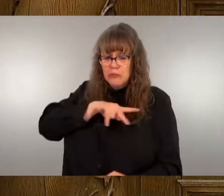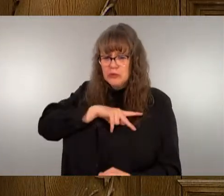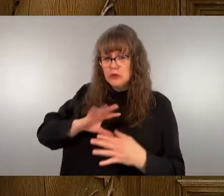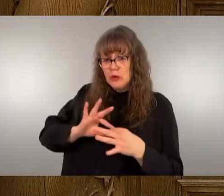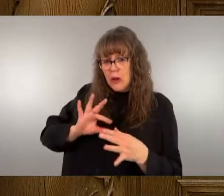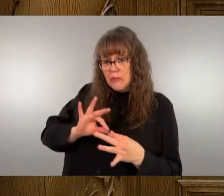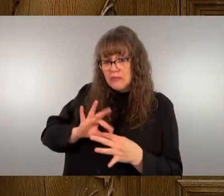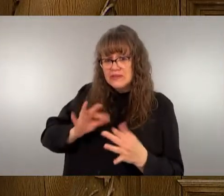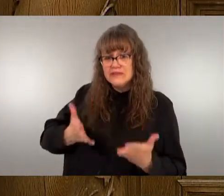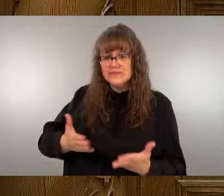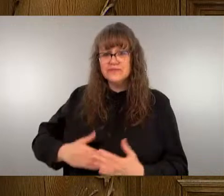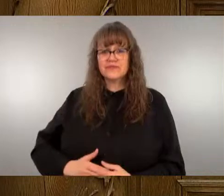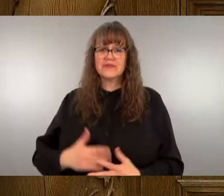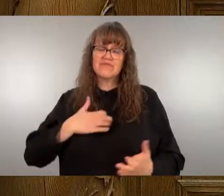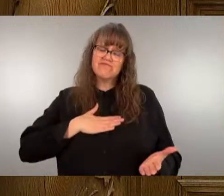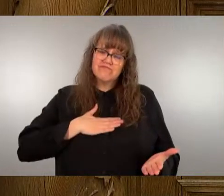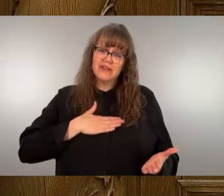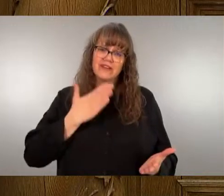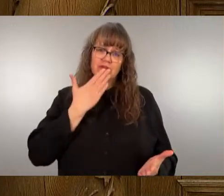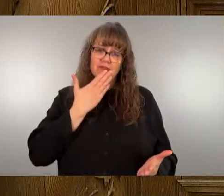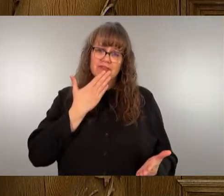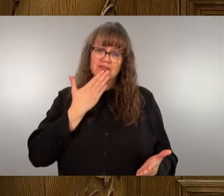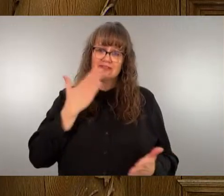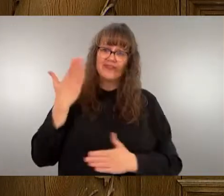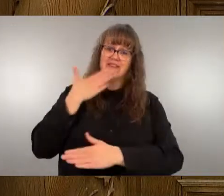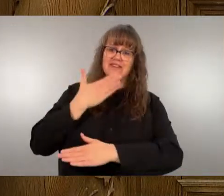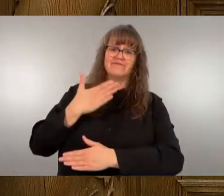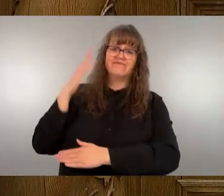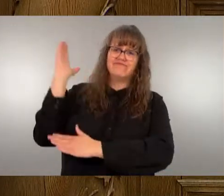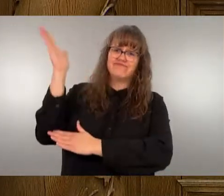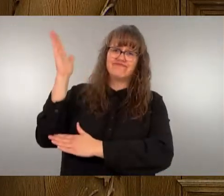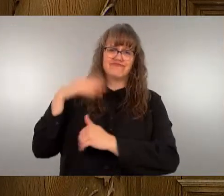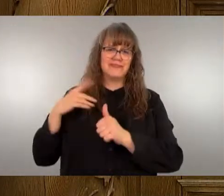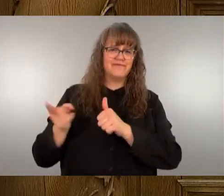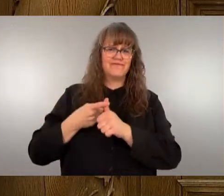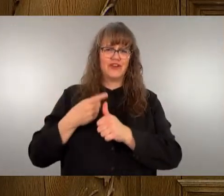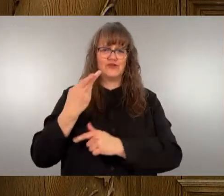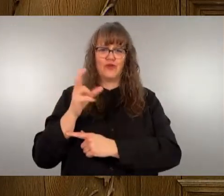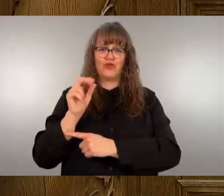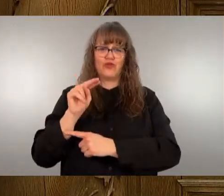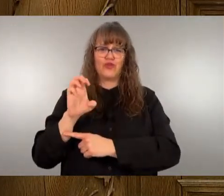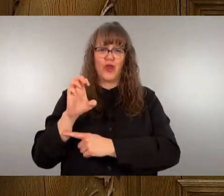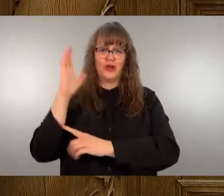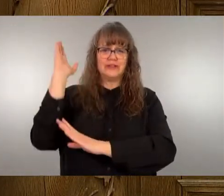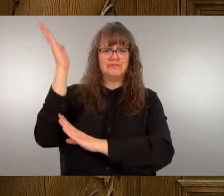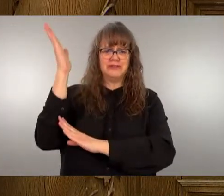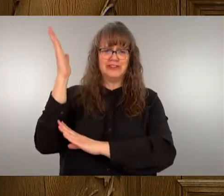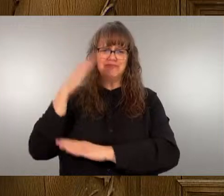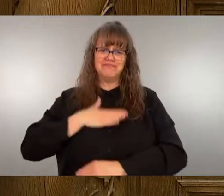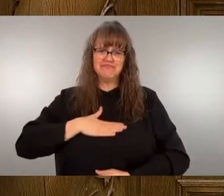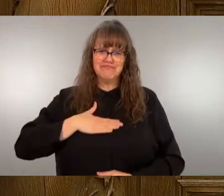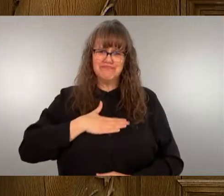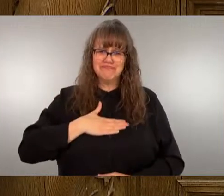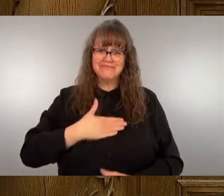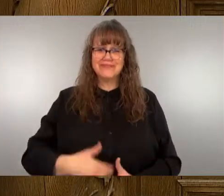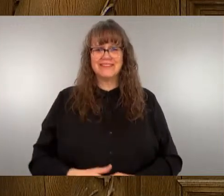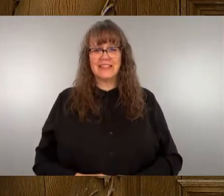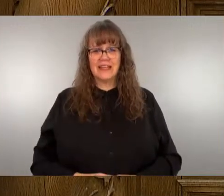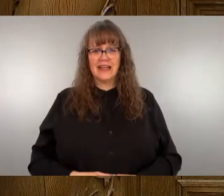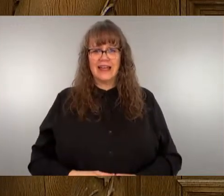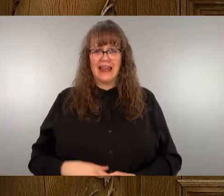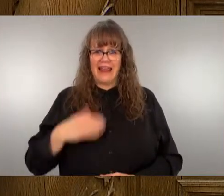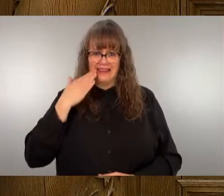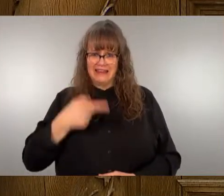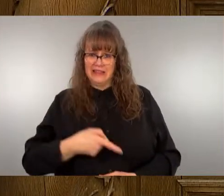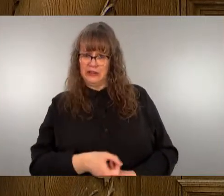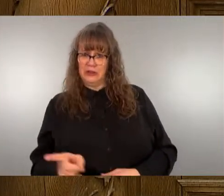throne speech in this chamber. I think I join about 61% of you as being a newbie. And I